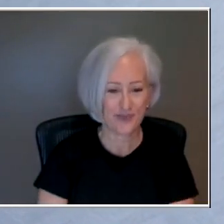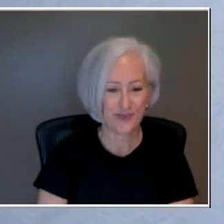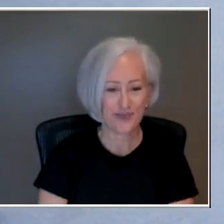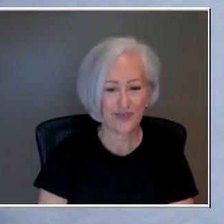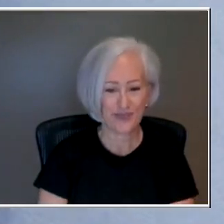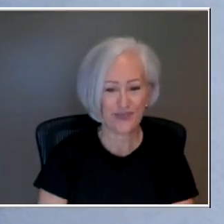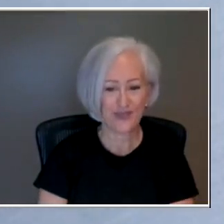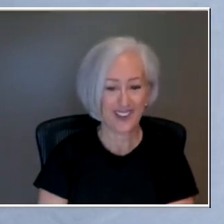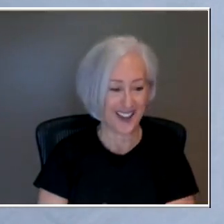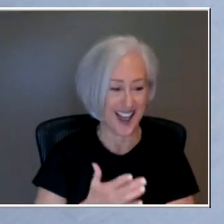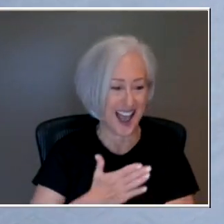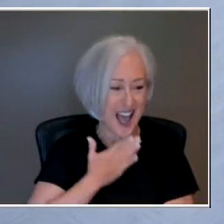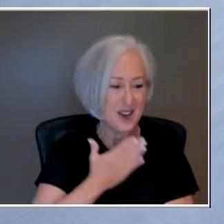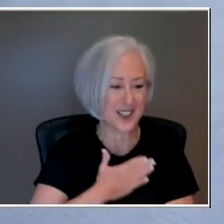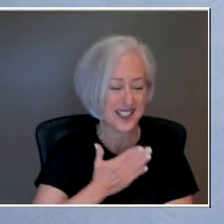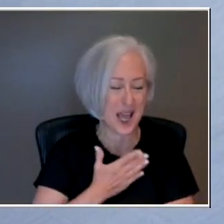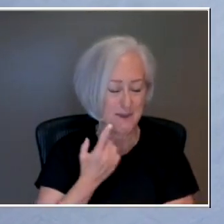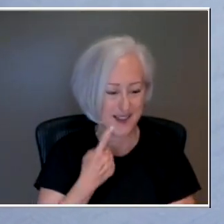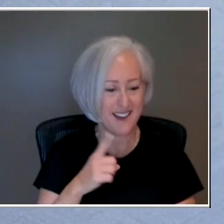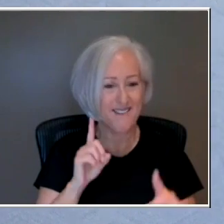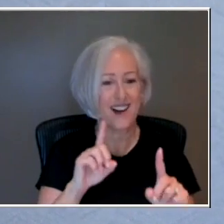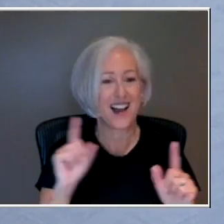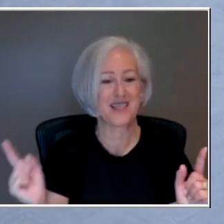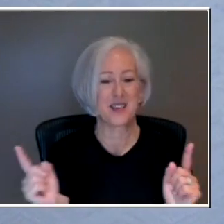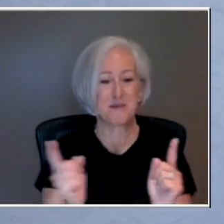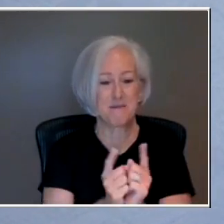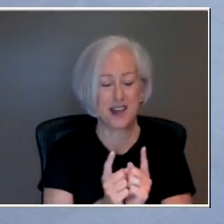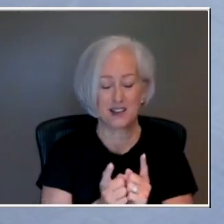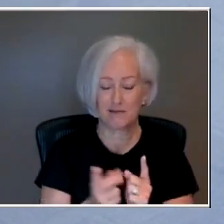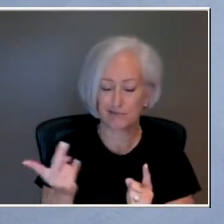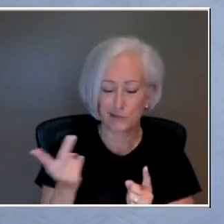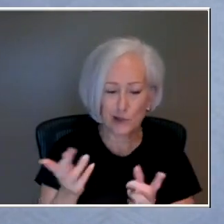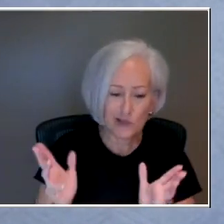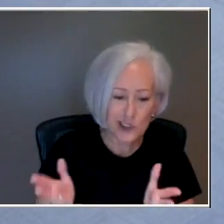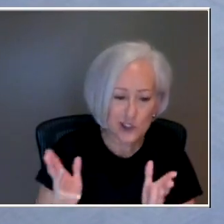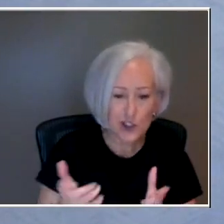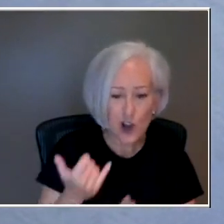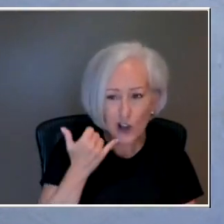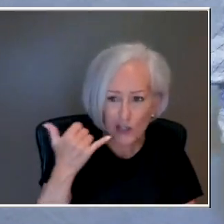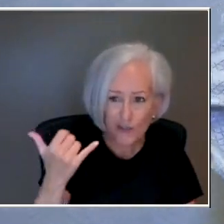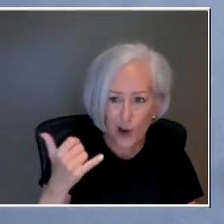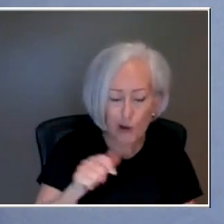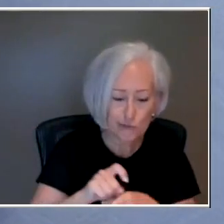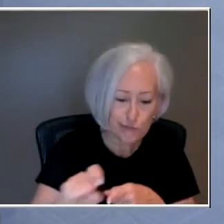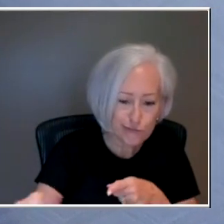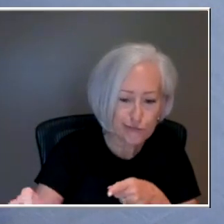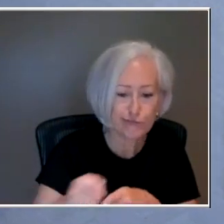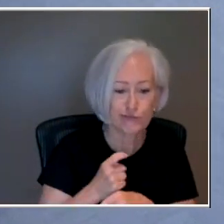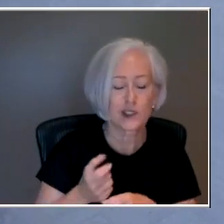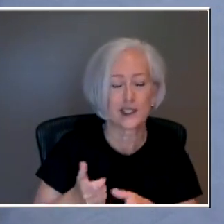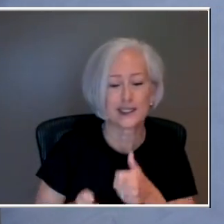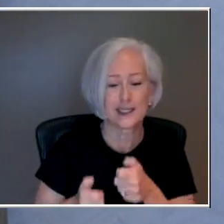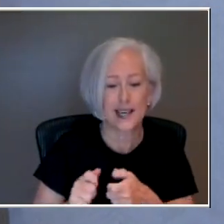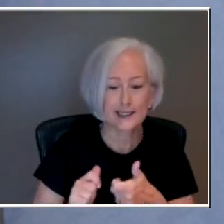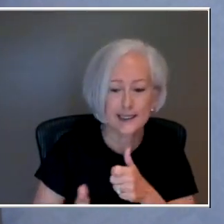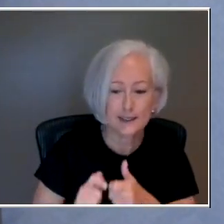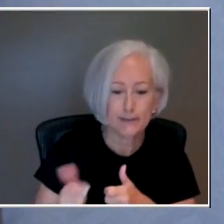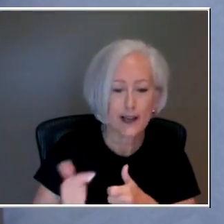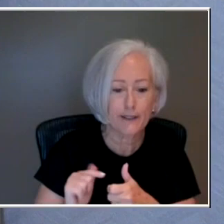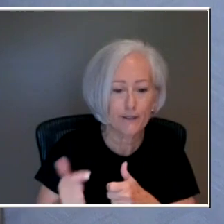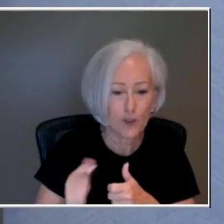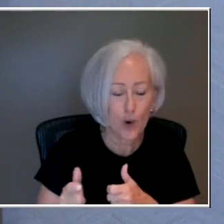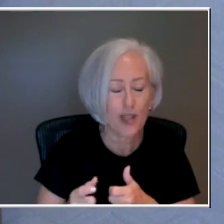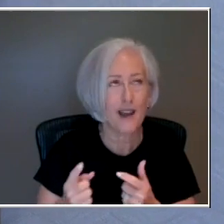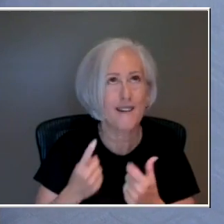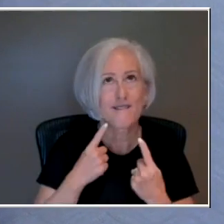I was just happy that we finally got to meet. We had talked on the phone and we had texted back and forth and stuff, and to finally get to meet her in